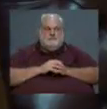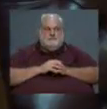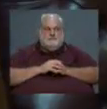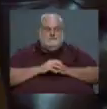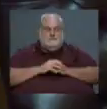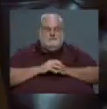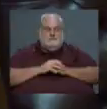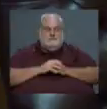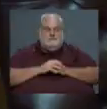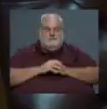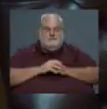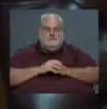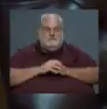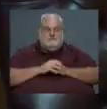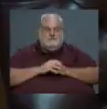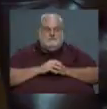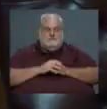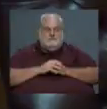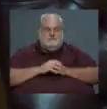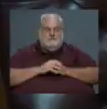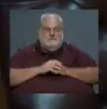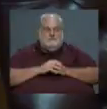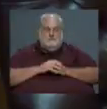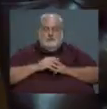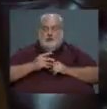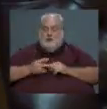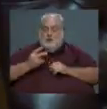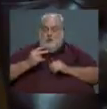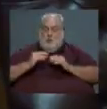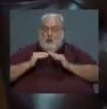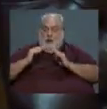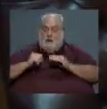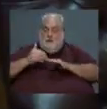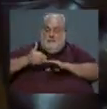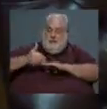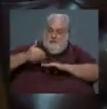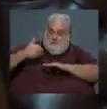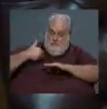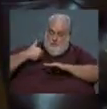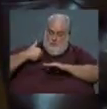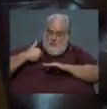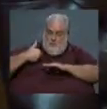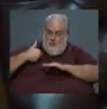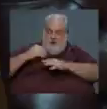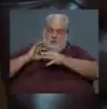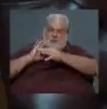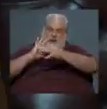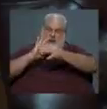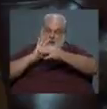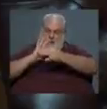The ones that are the two houses that I outlined before have to deal with the parking